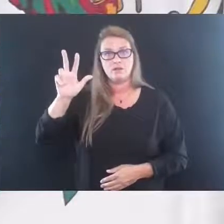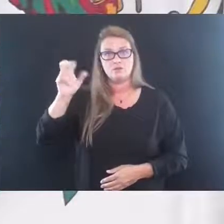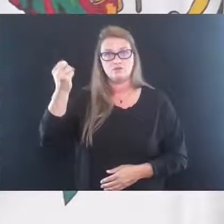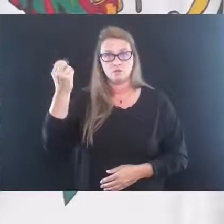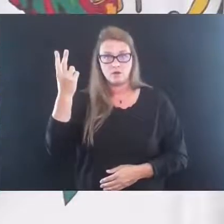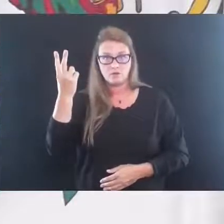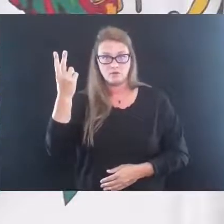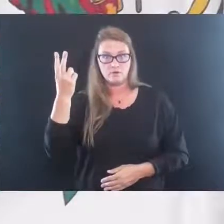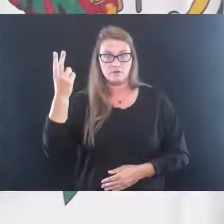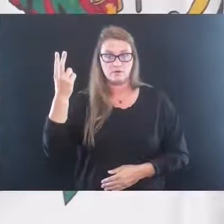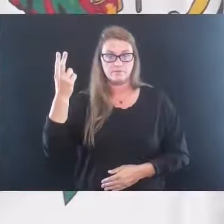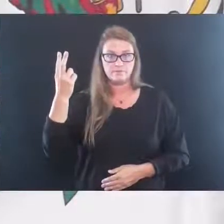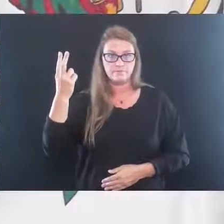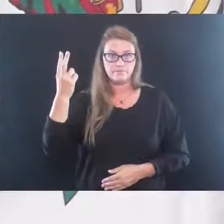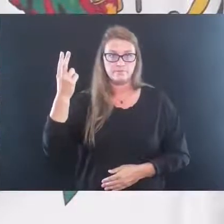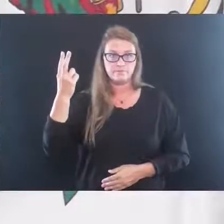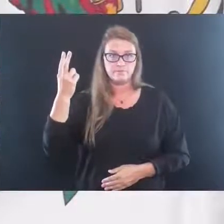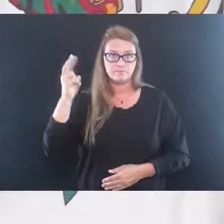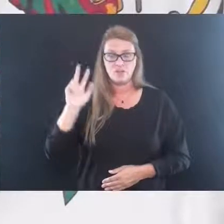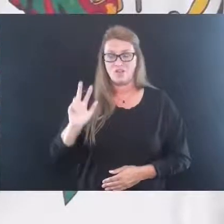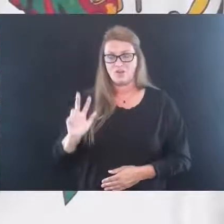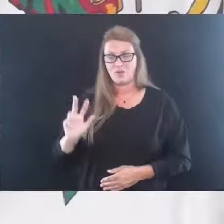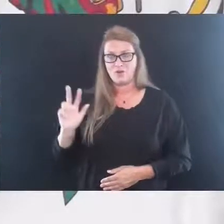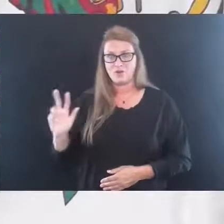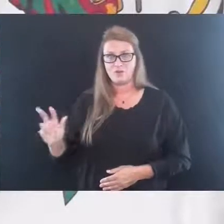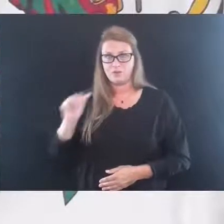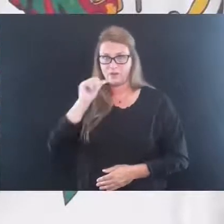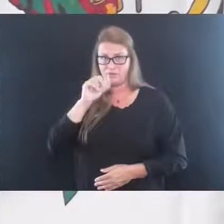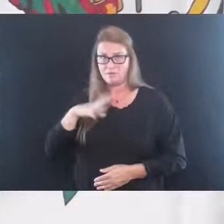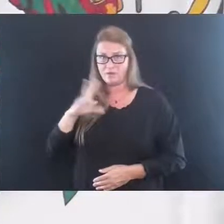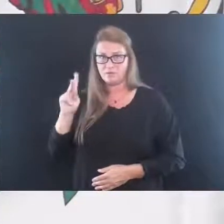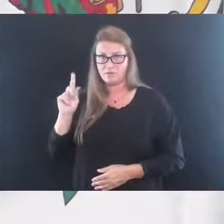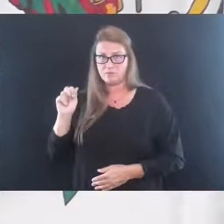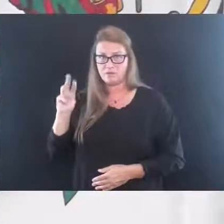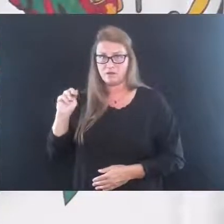3,312th death, a 33-year-old female from Kanawha County.